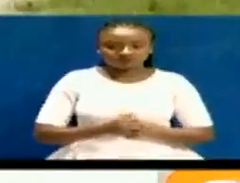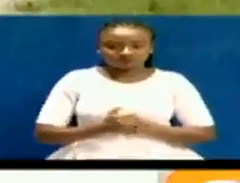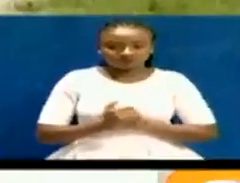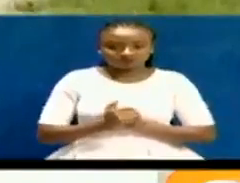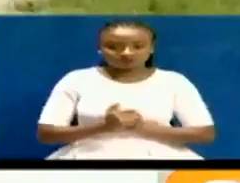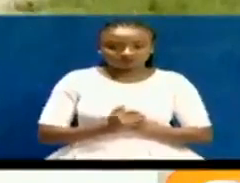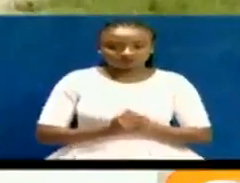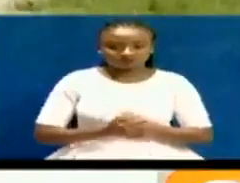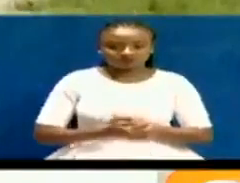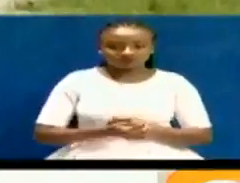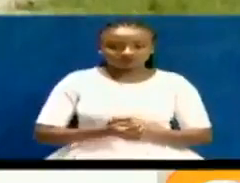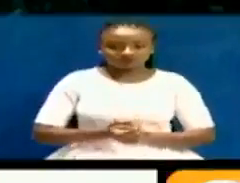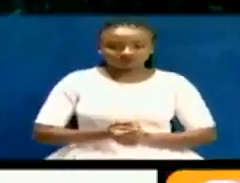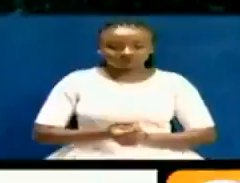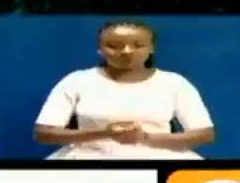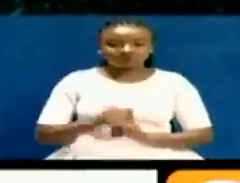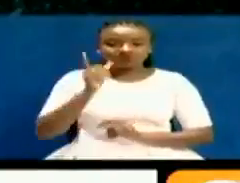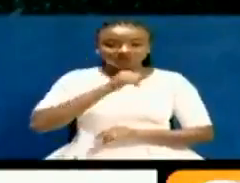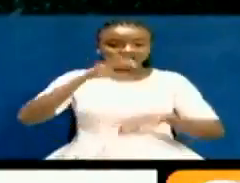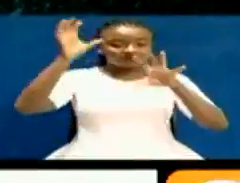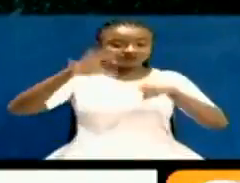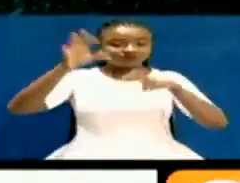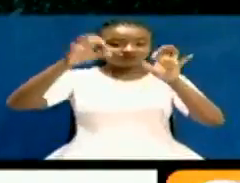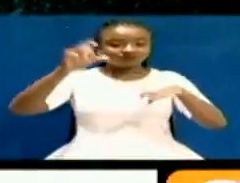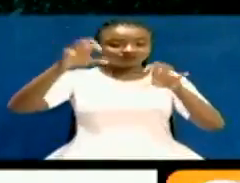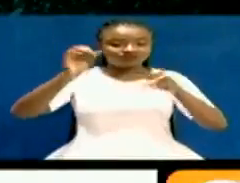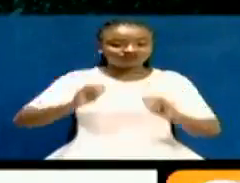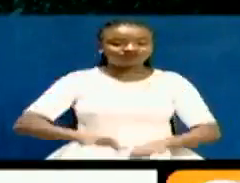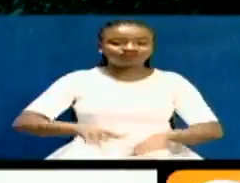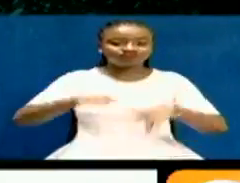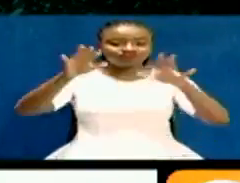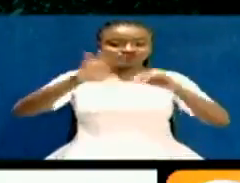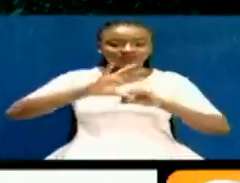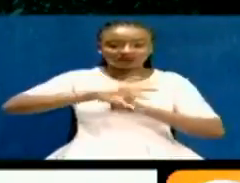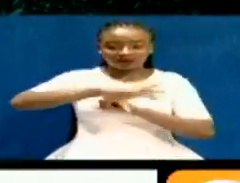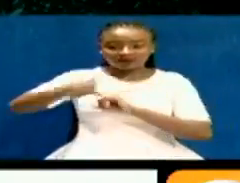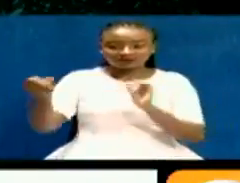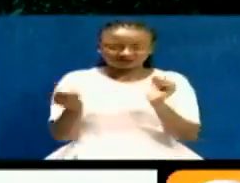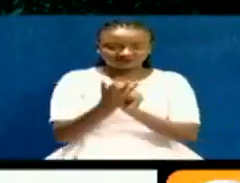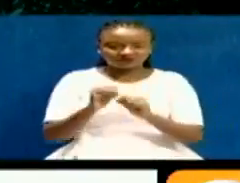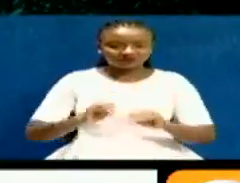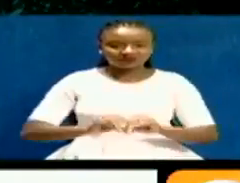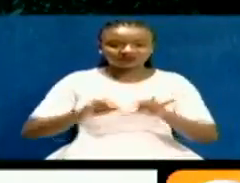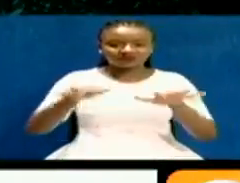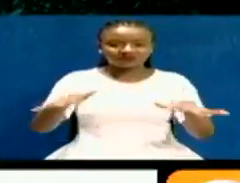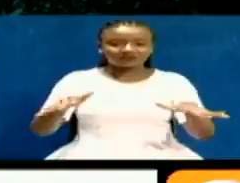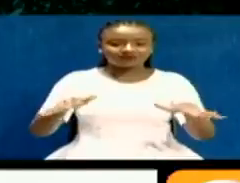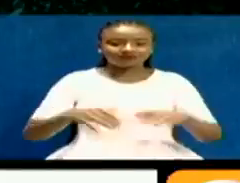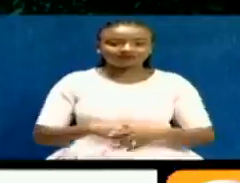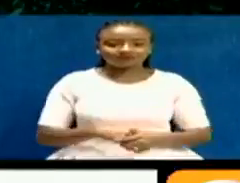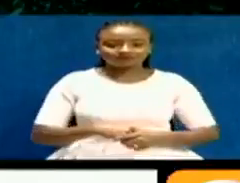The season of floods ravages is on across more than 14 counties, caused by moderate to heavy rains pouring in the